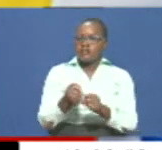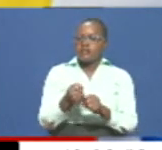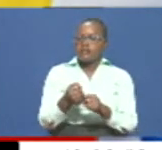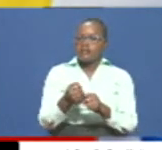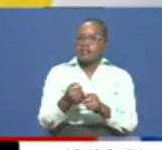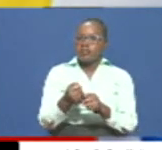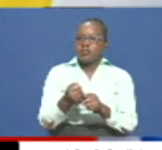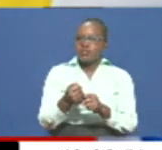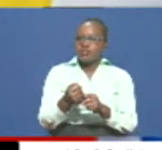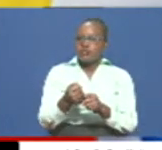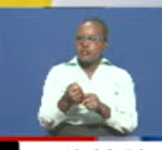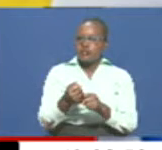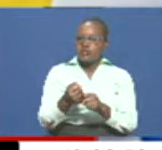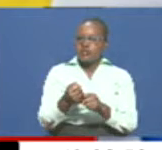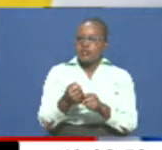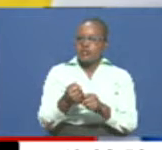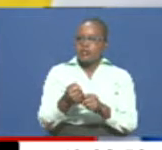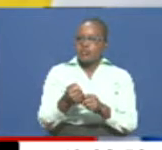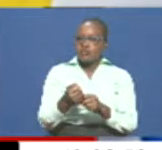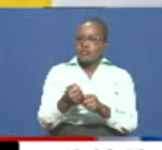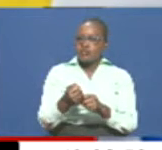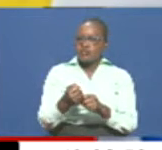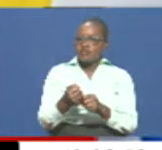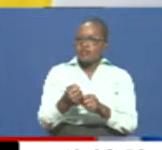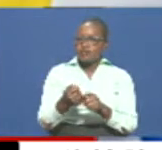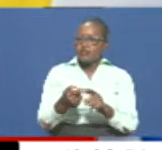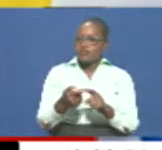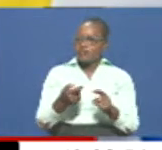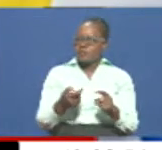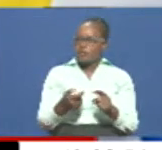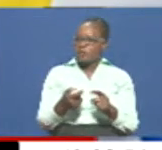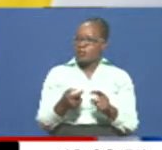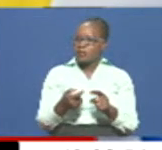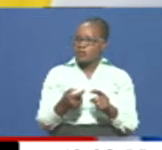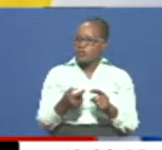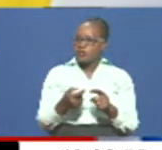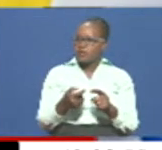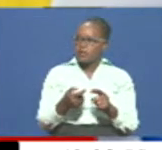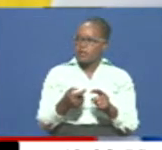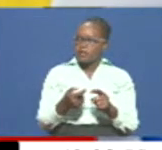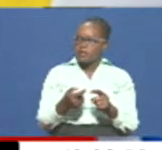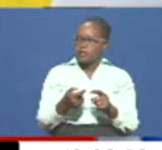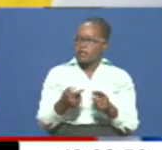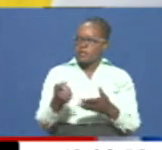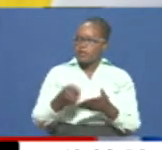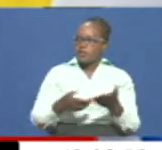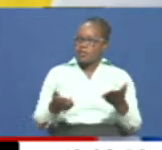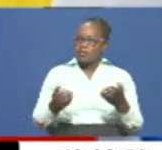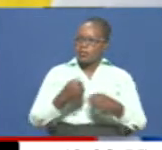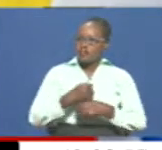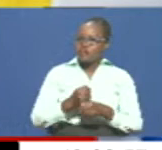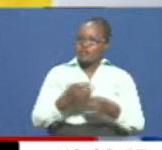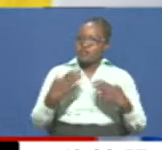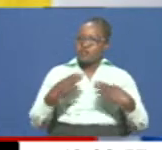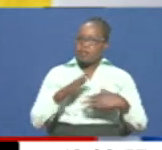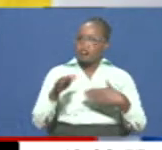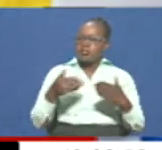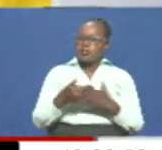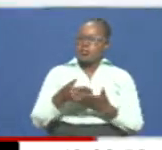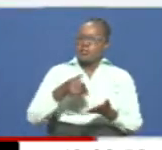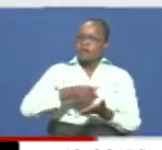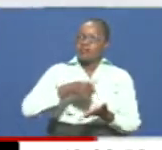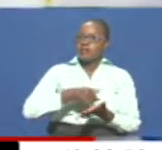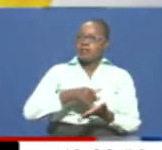from what Dr. Ruth left about bringing everybody on board as far